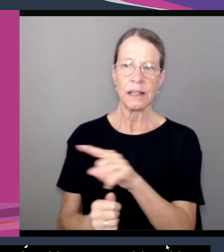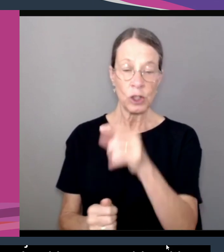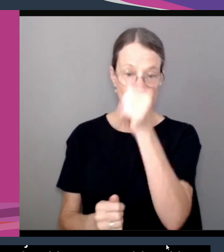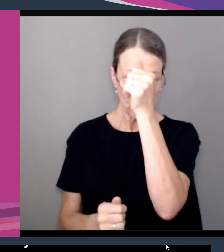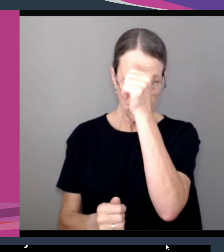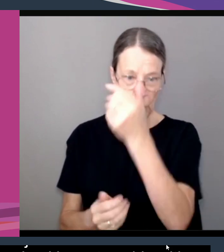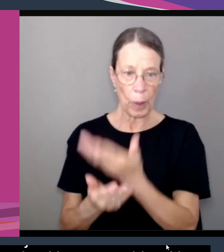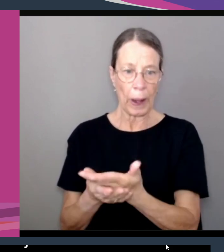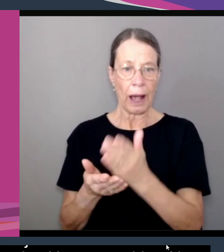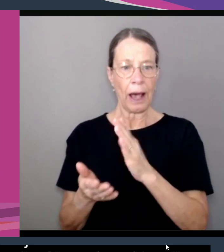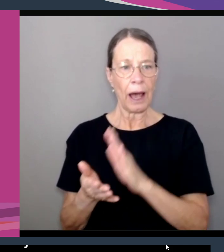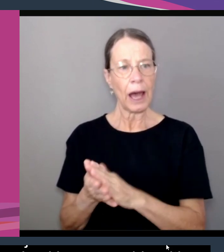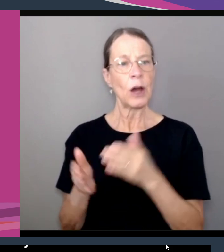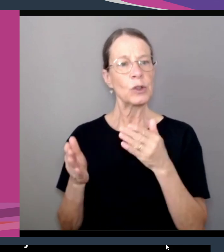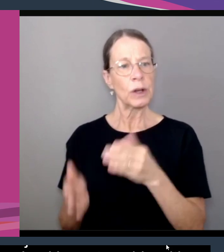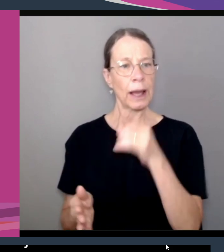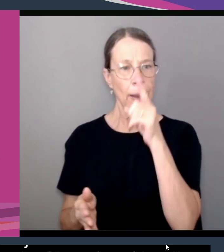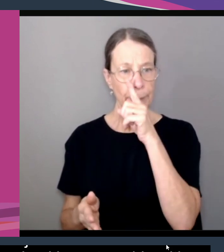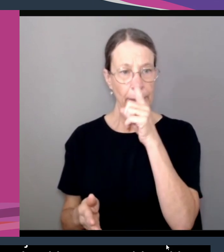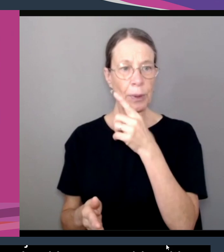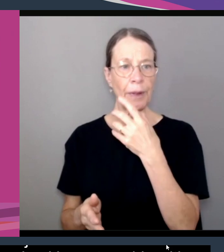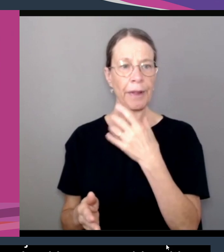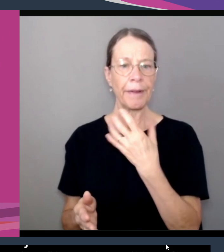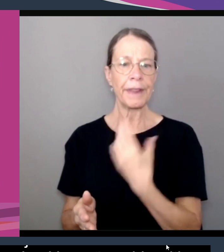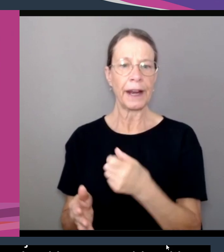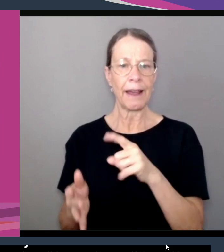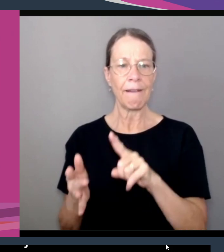with intellectual